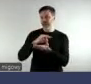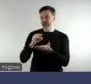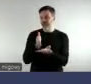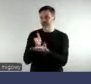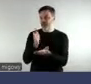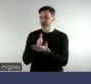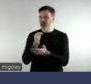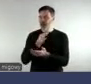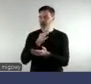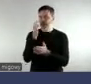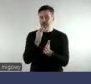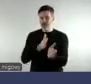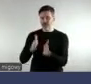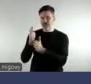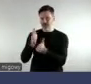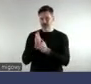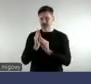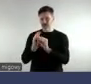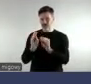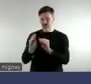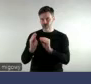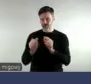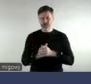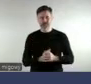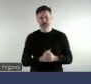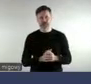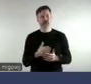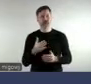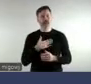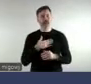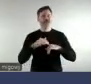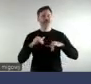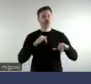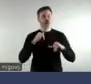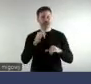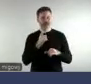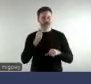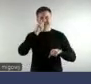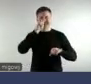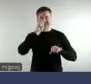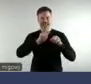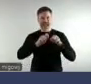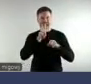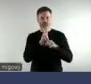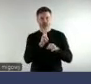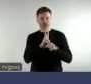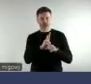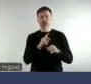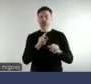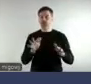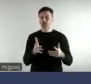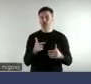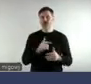supervise and to go in and control that they are doing what they are supposed to.